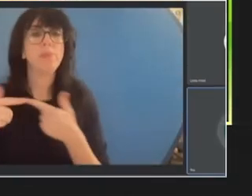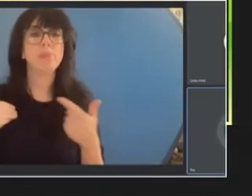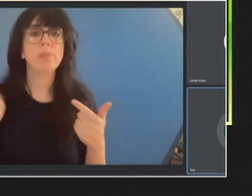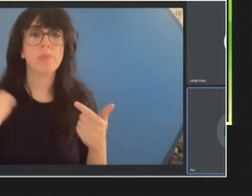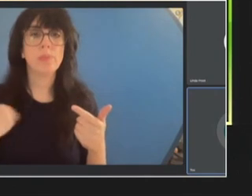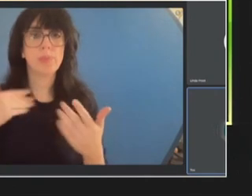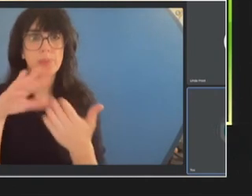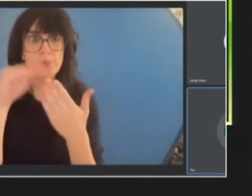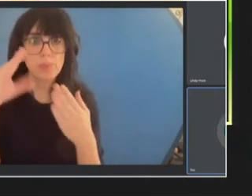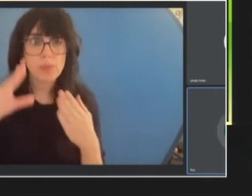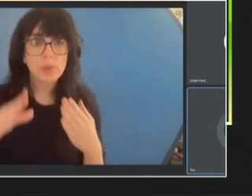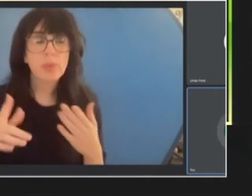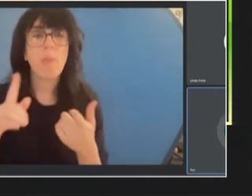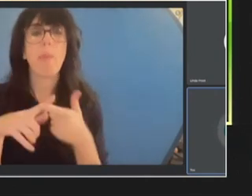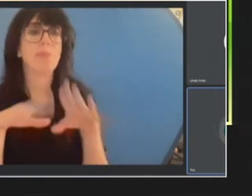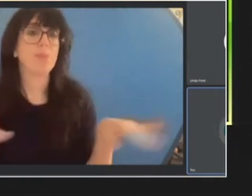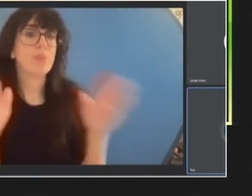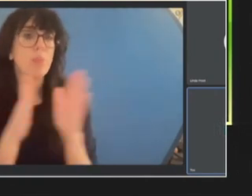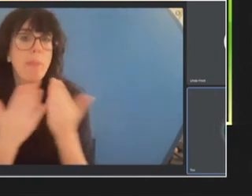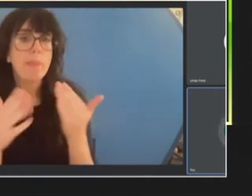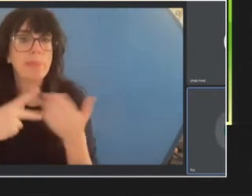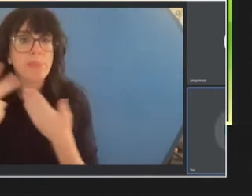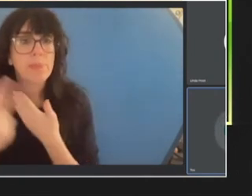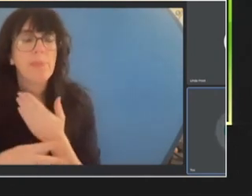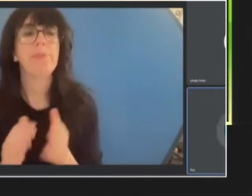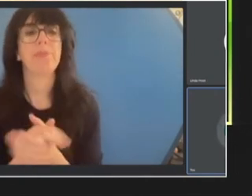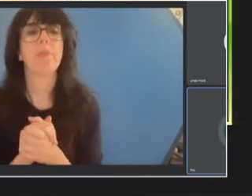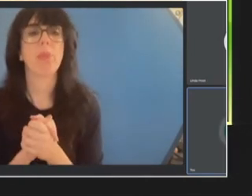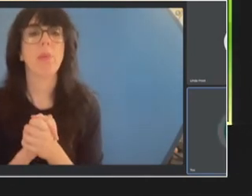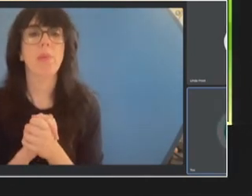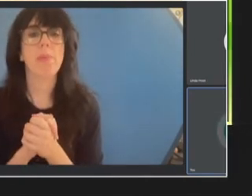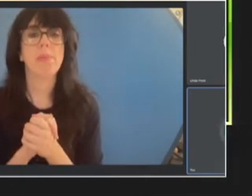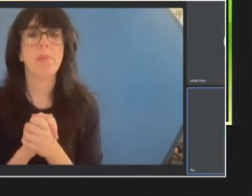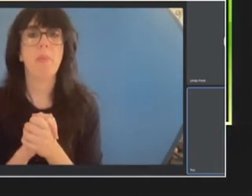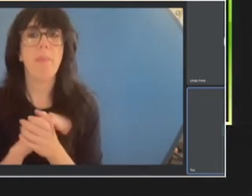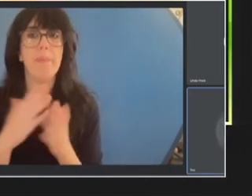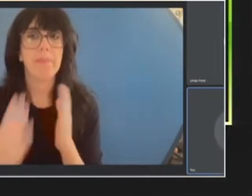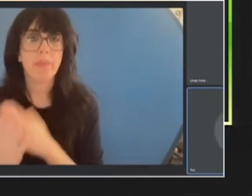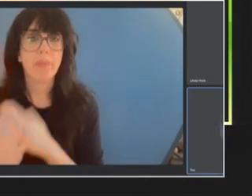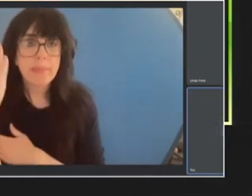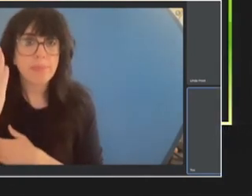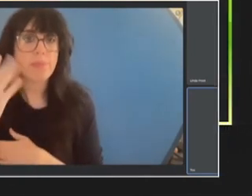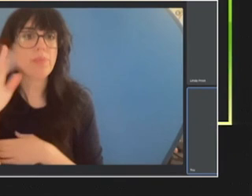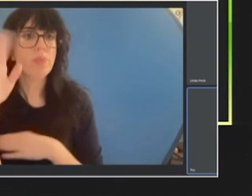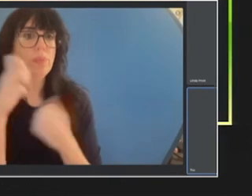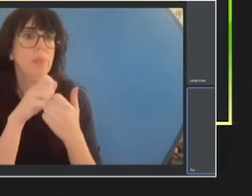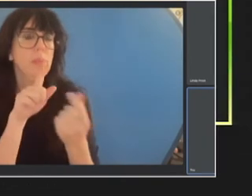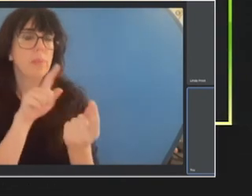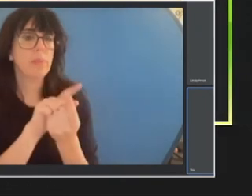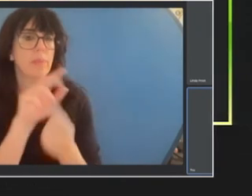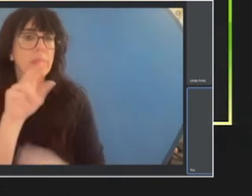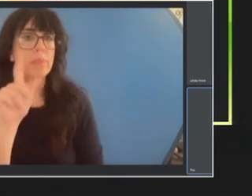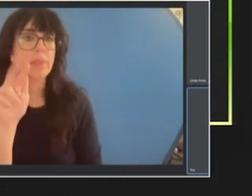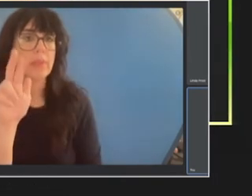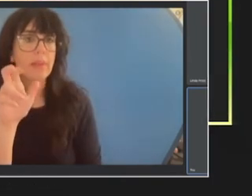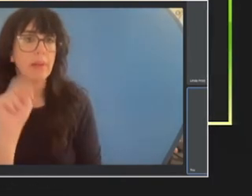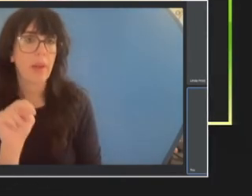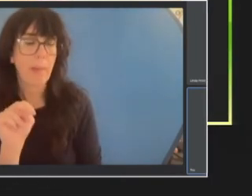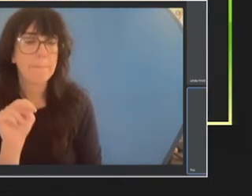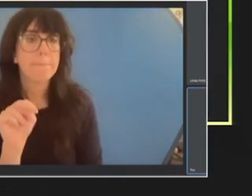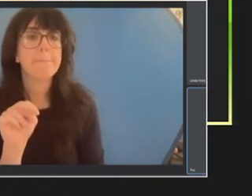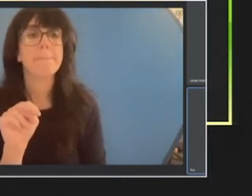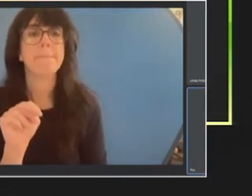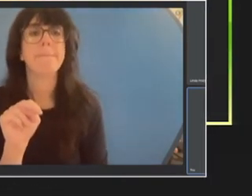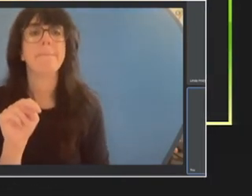Children's Book Program. This morning, we meet Carole Boston Weatherford,